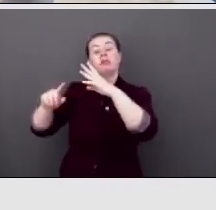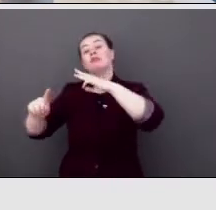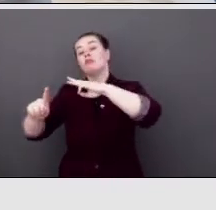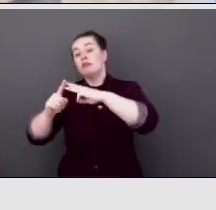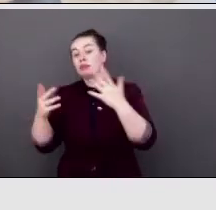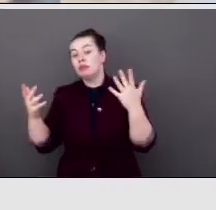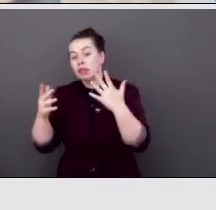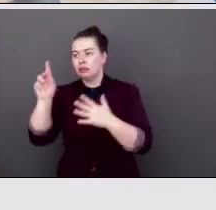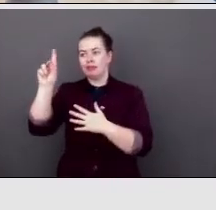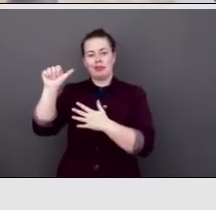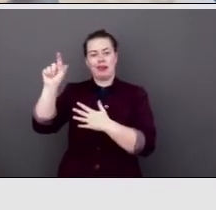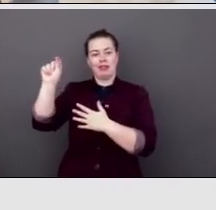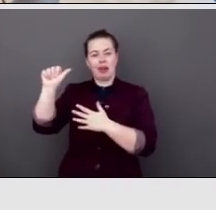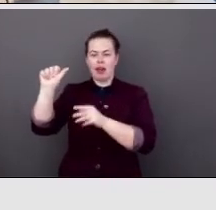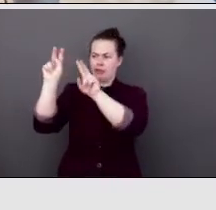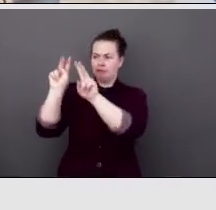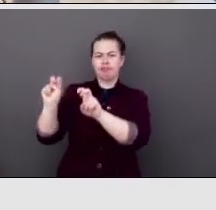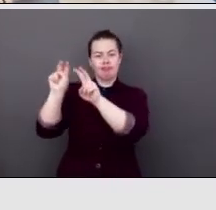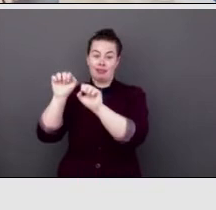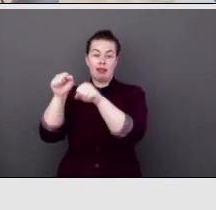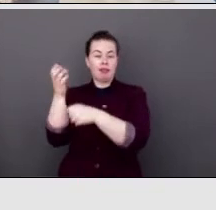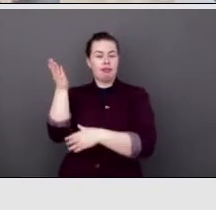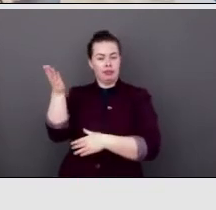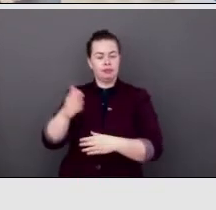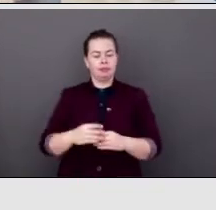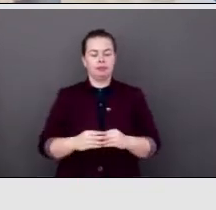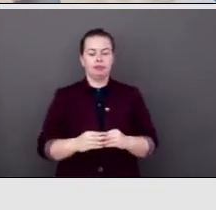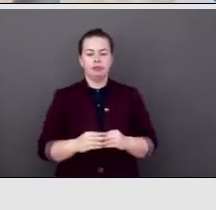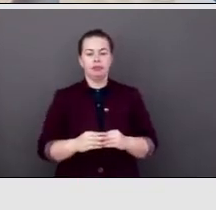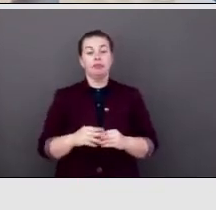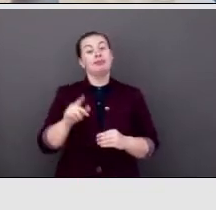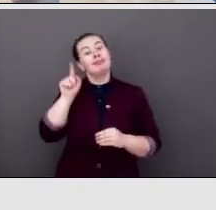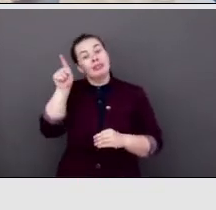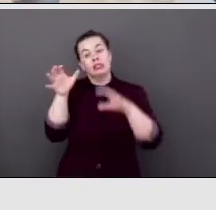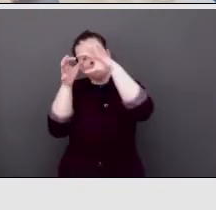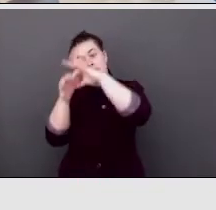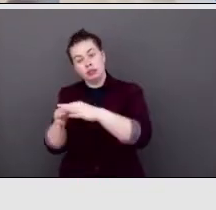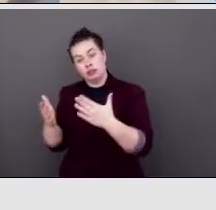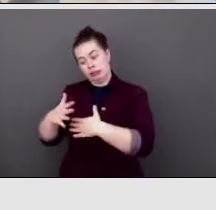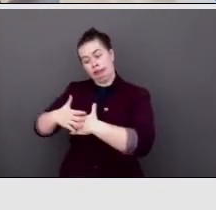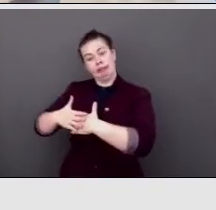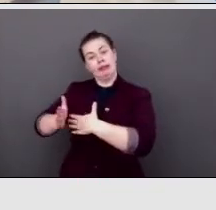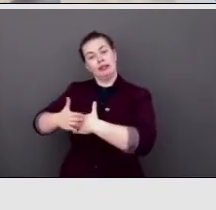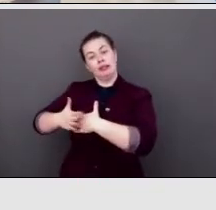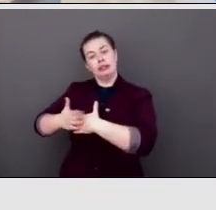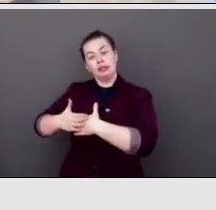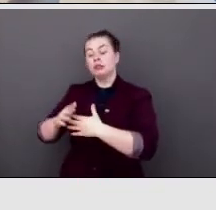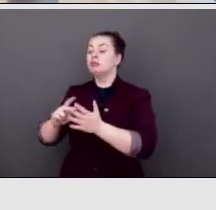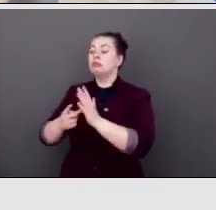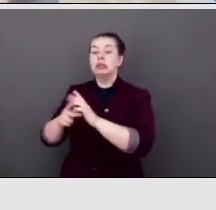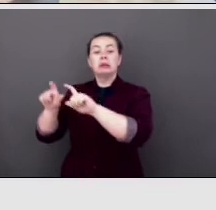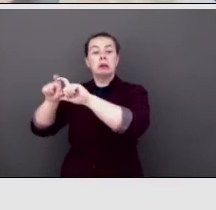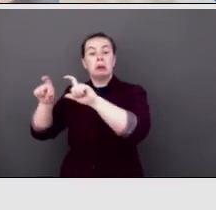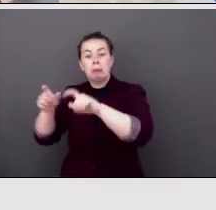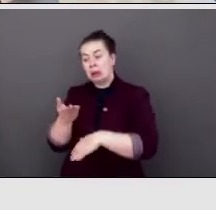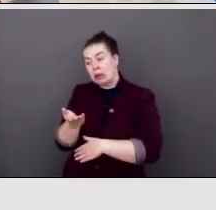make big data analytics. There is also a Shape gateway that will allow to connect with